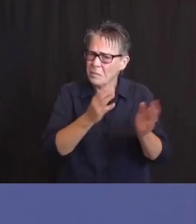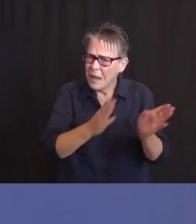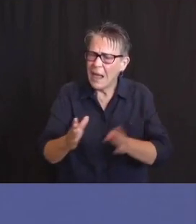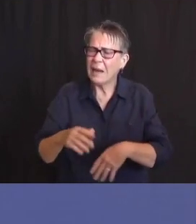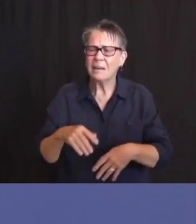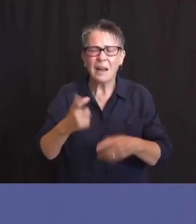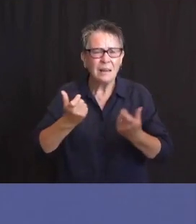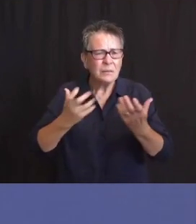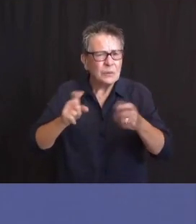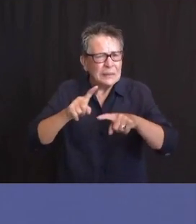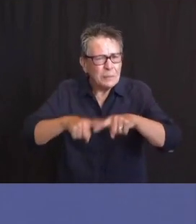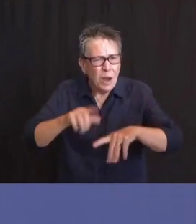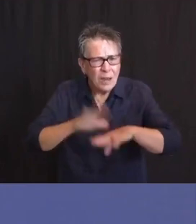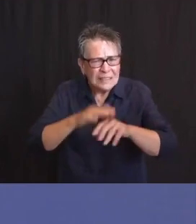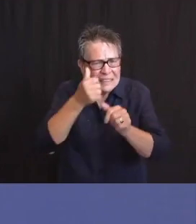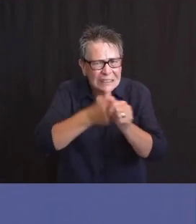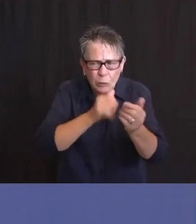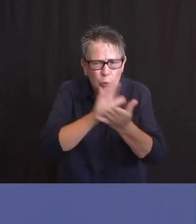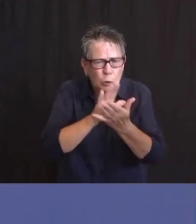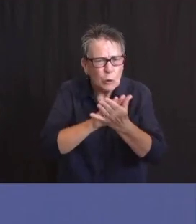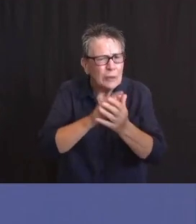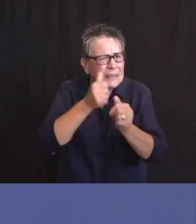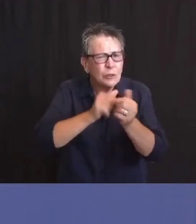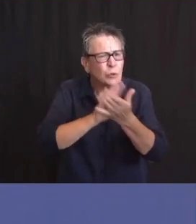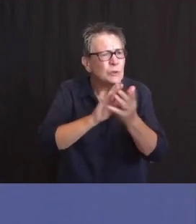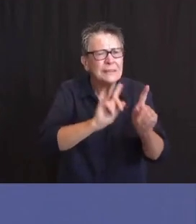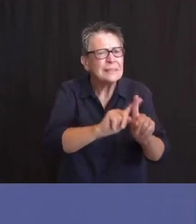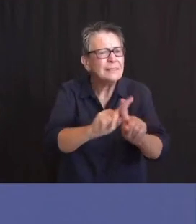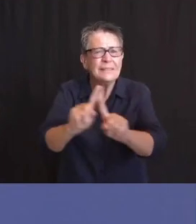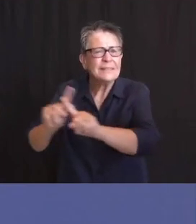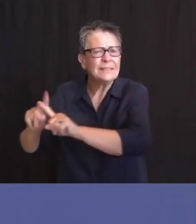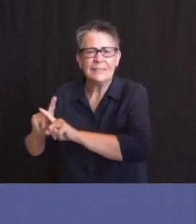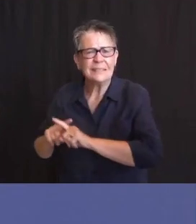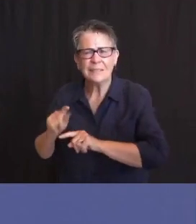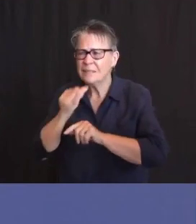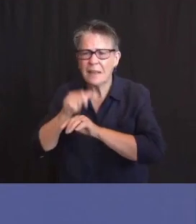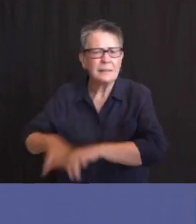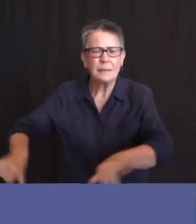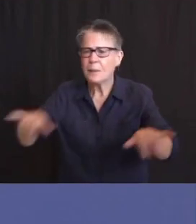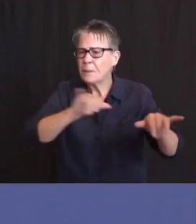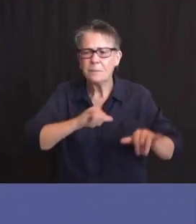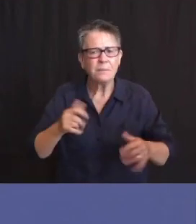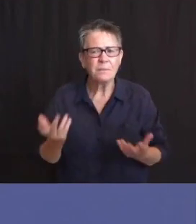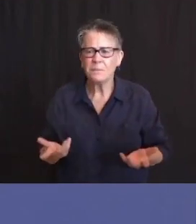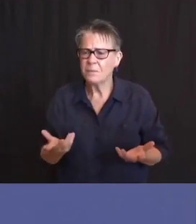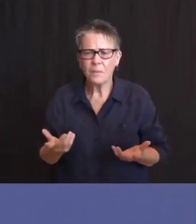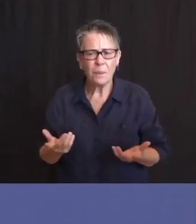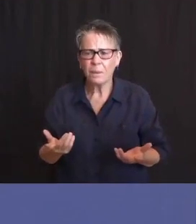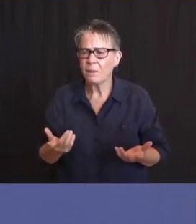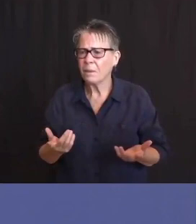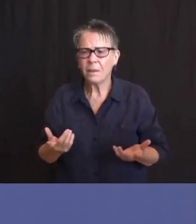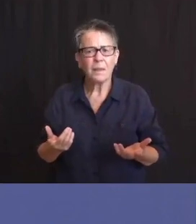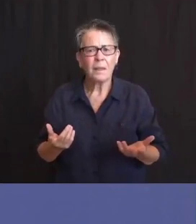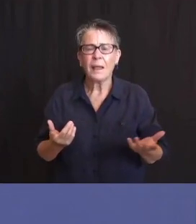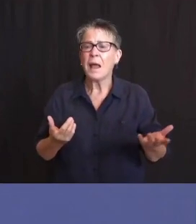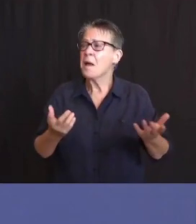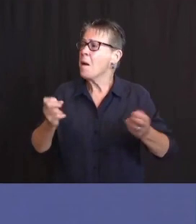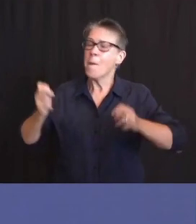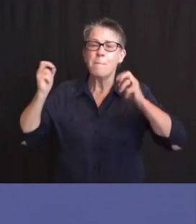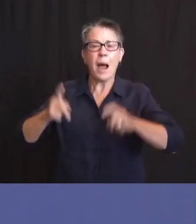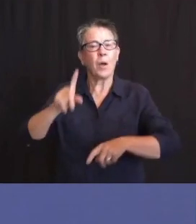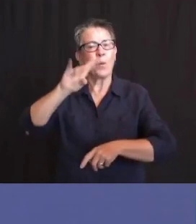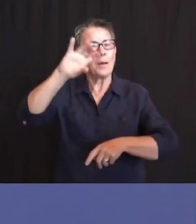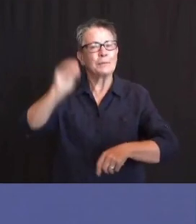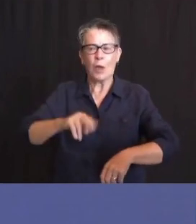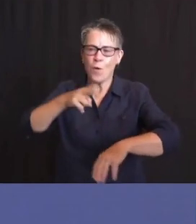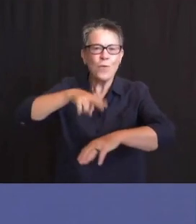know that normalcy is not within our grasp right now. Let's all accept that. Let's take our hats off to everybody, the districts, the